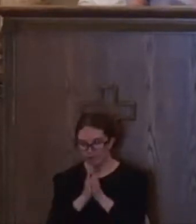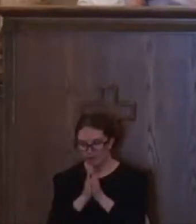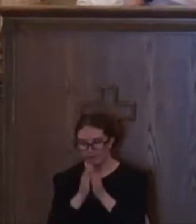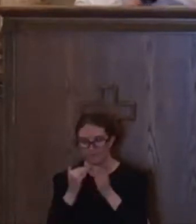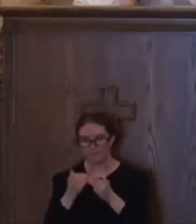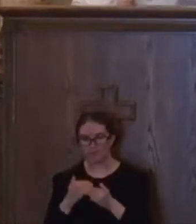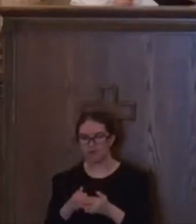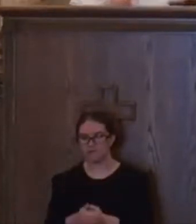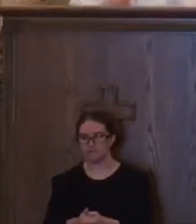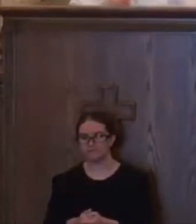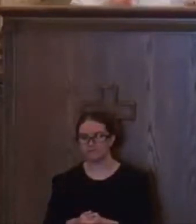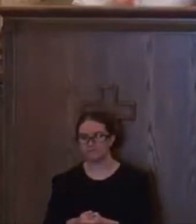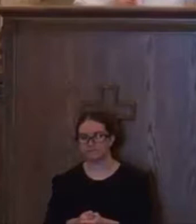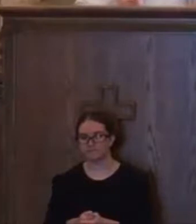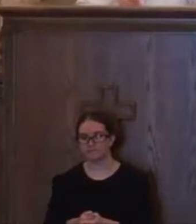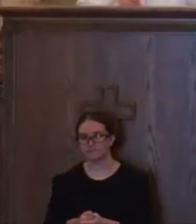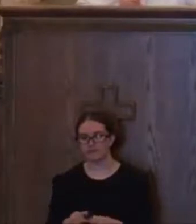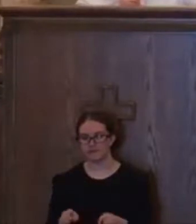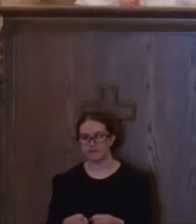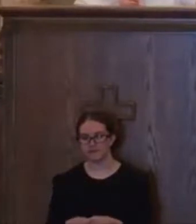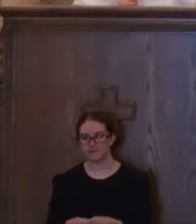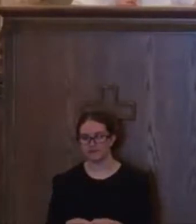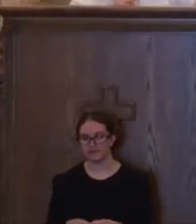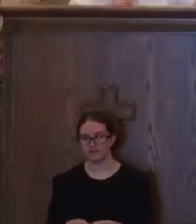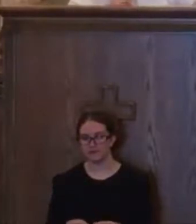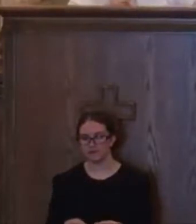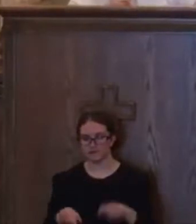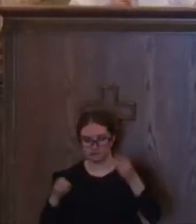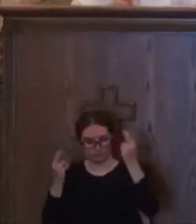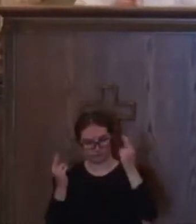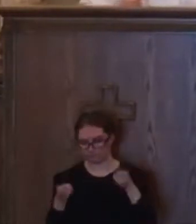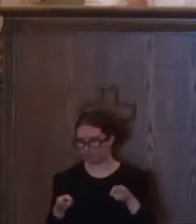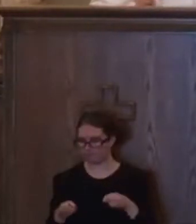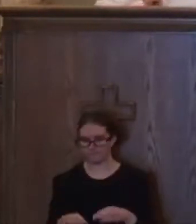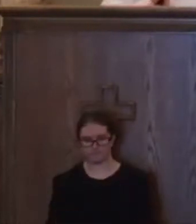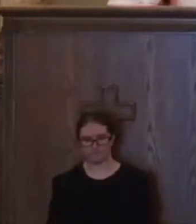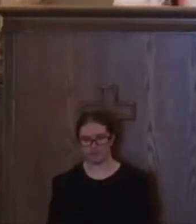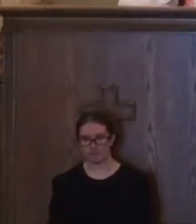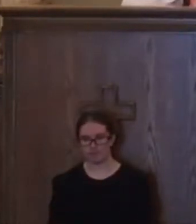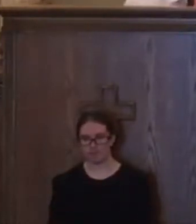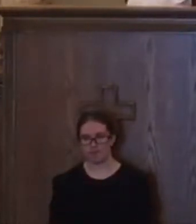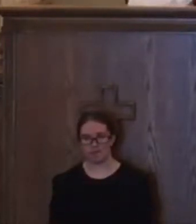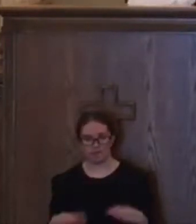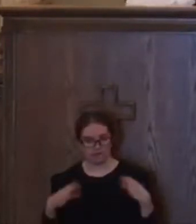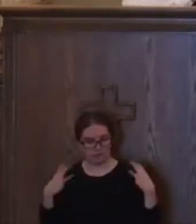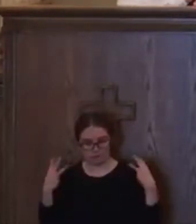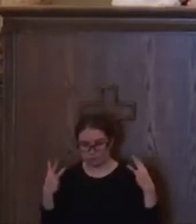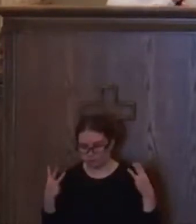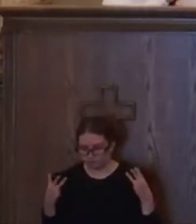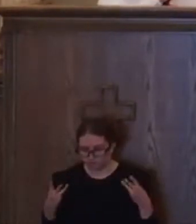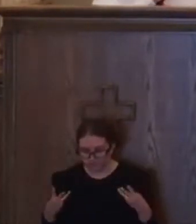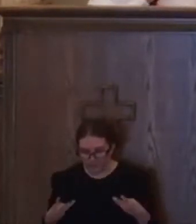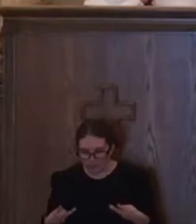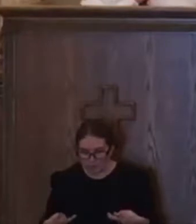before, and you still haven't seen it come forth. He'll wear you down.